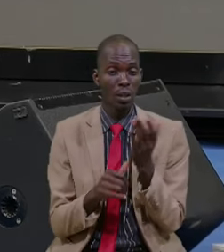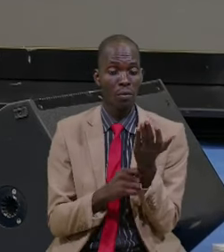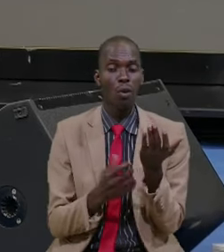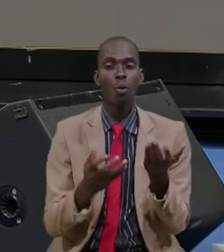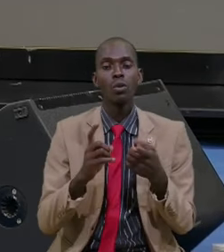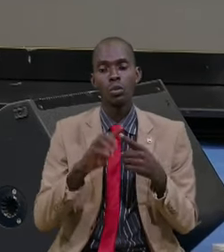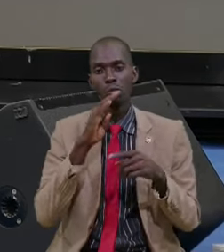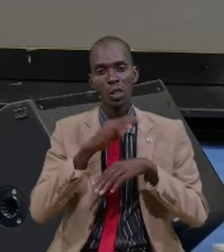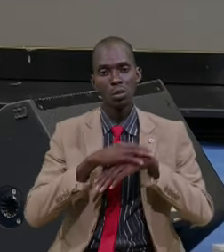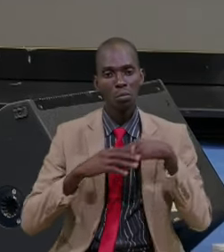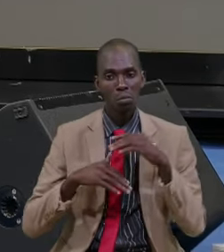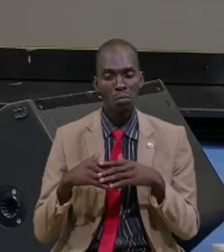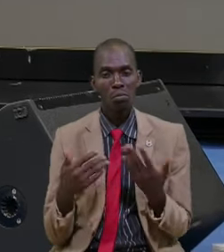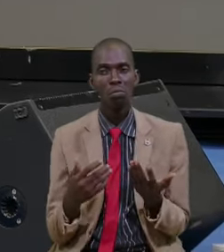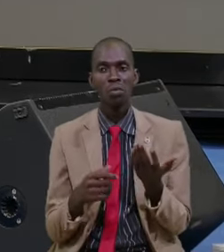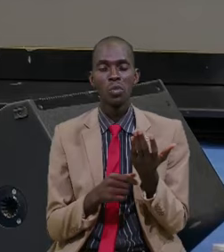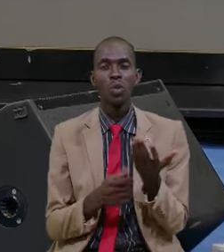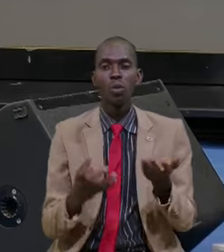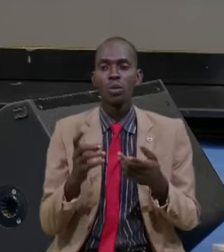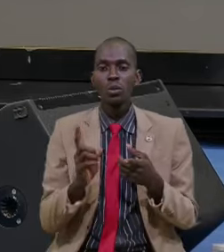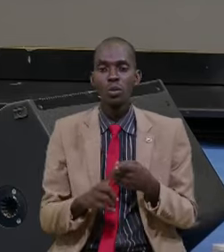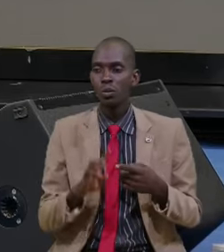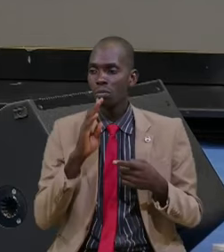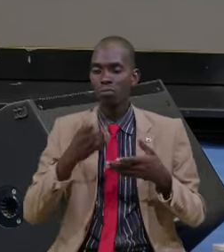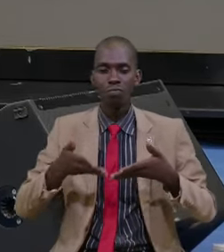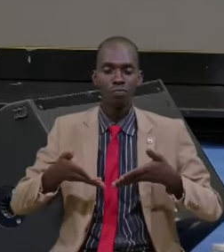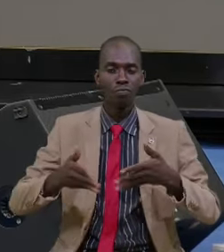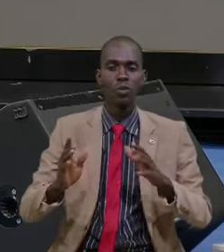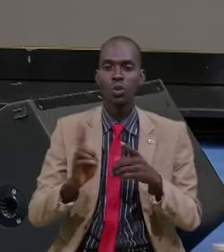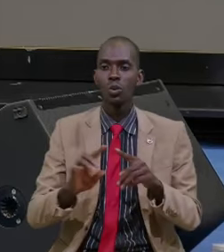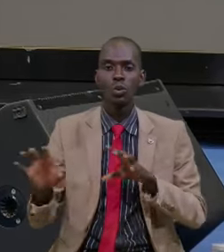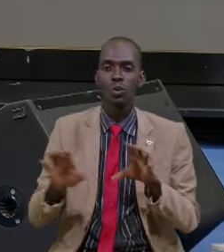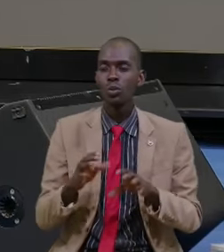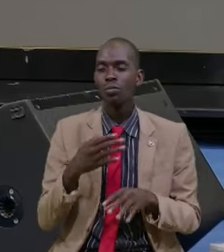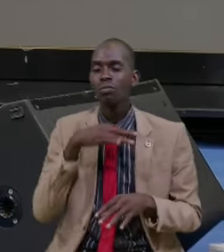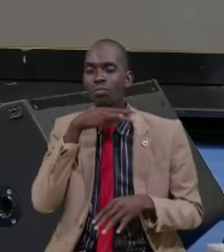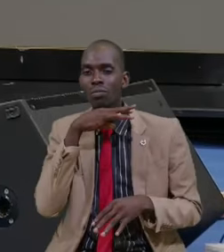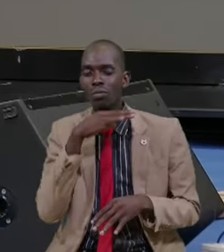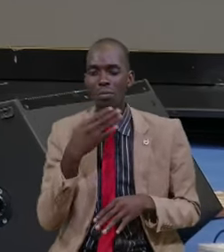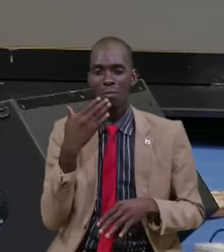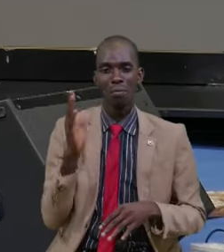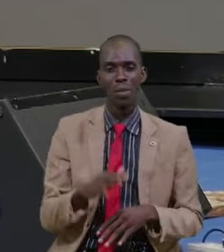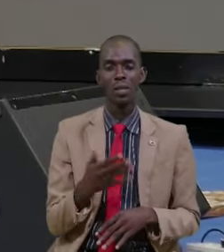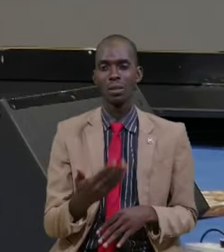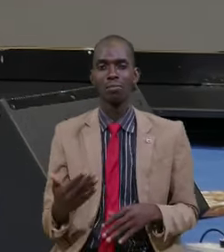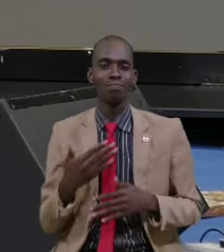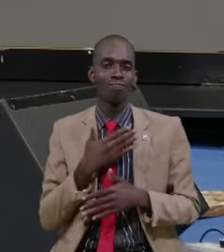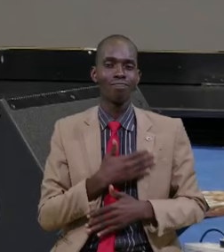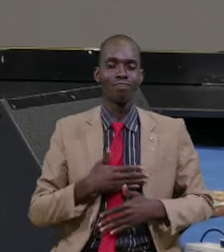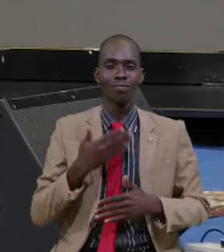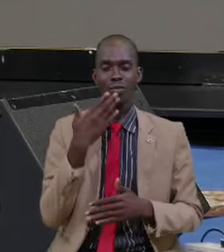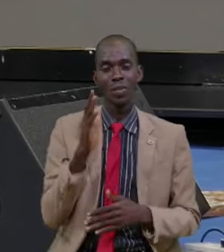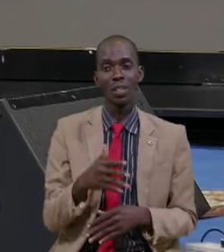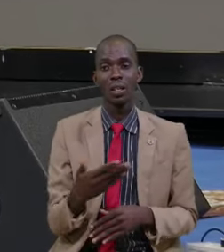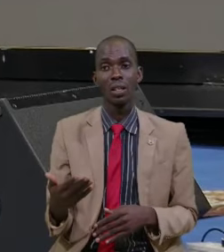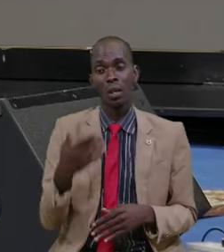illegal, illicit, adulterous enjoyment. And because of the love of the flesh,